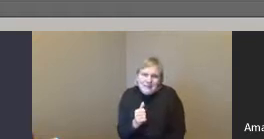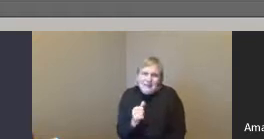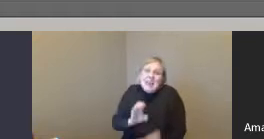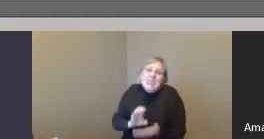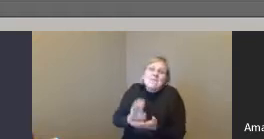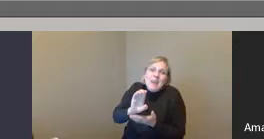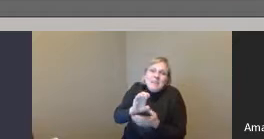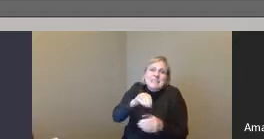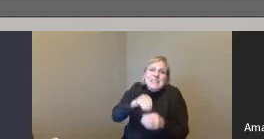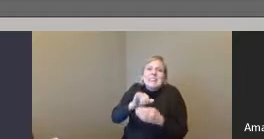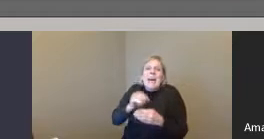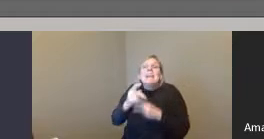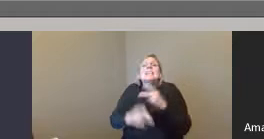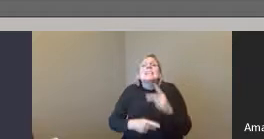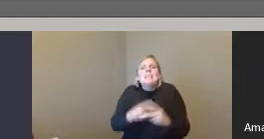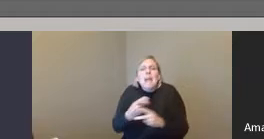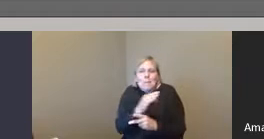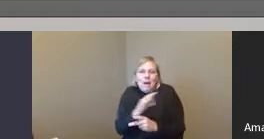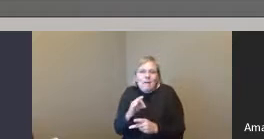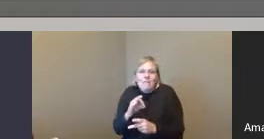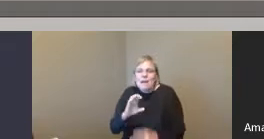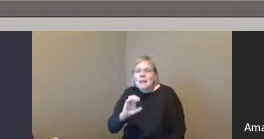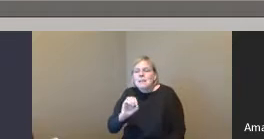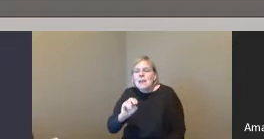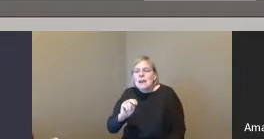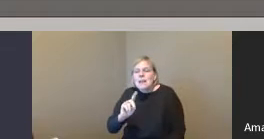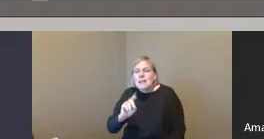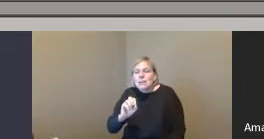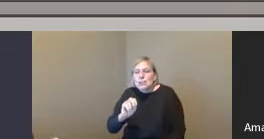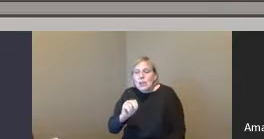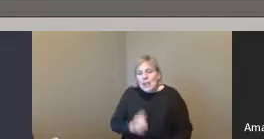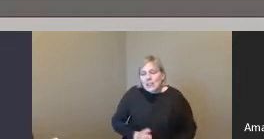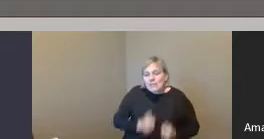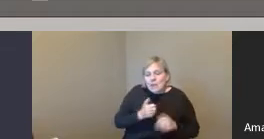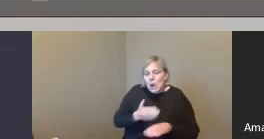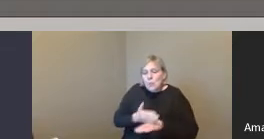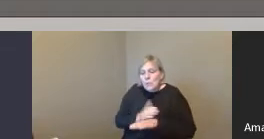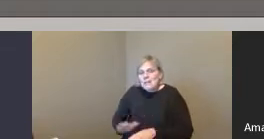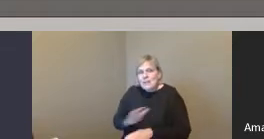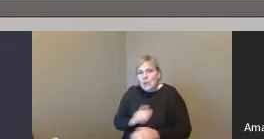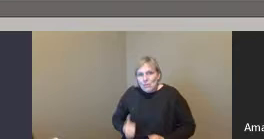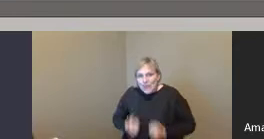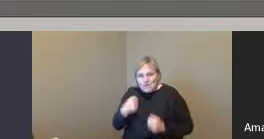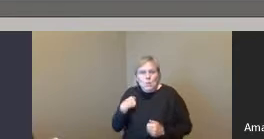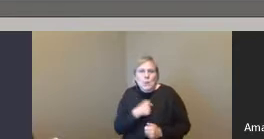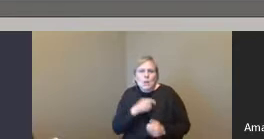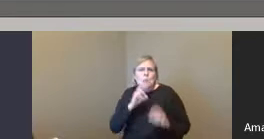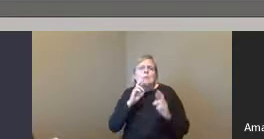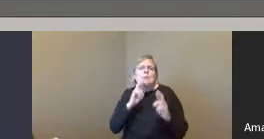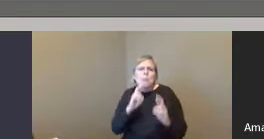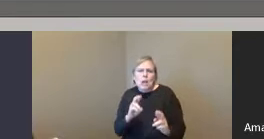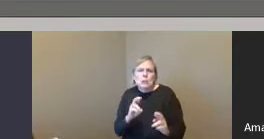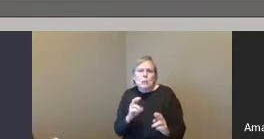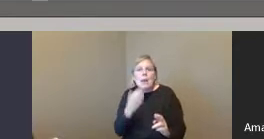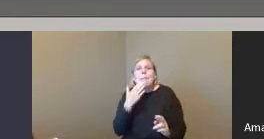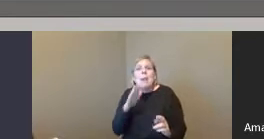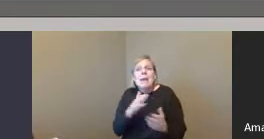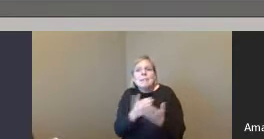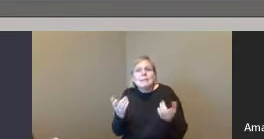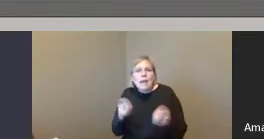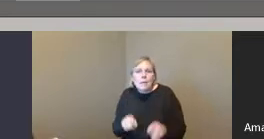in that kind of the conditions of living and improving people's quality of living. We respond to bad things that